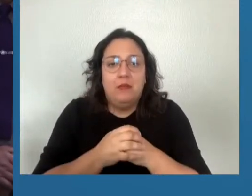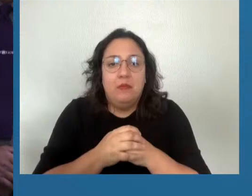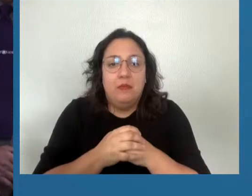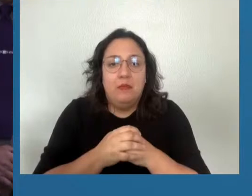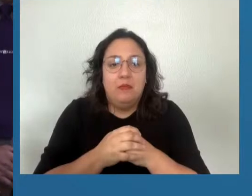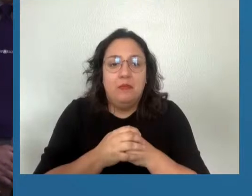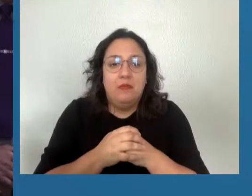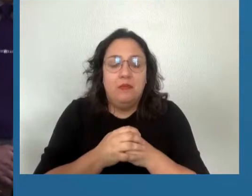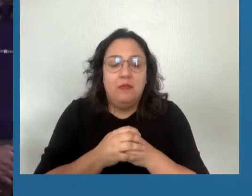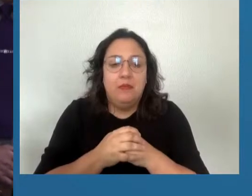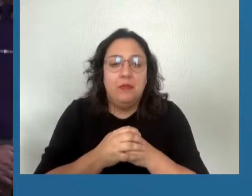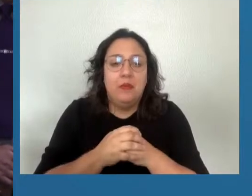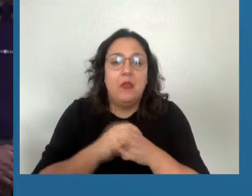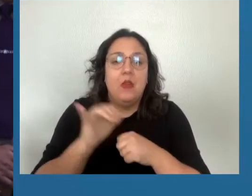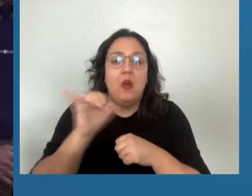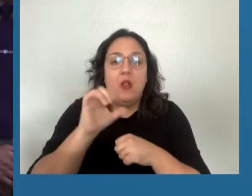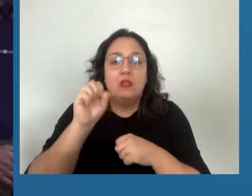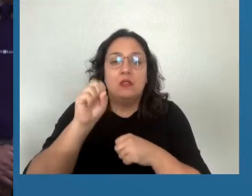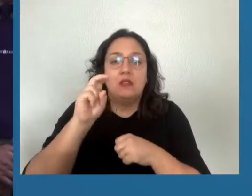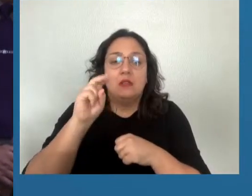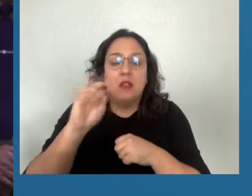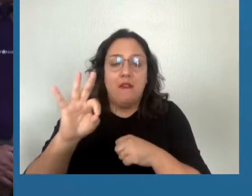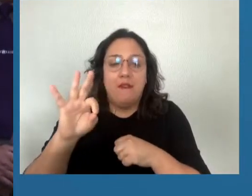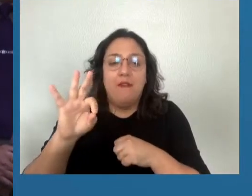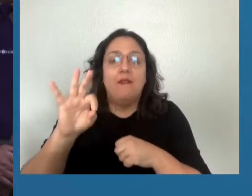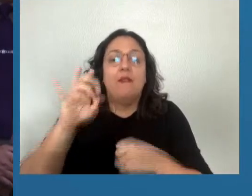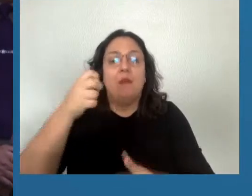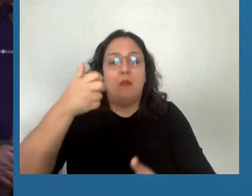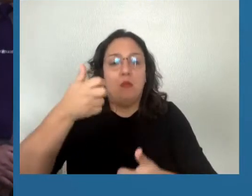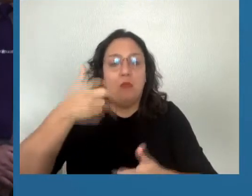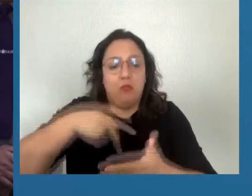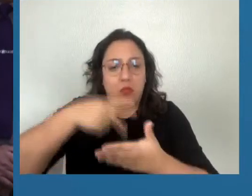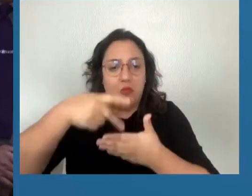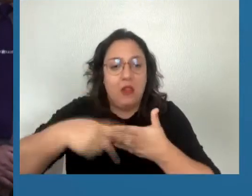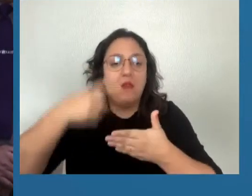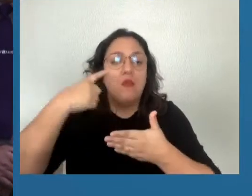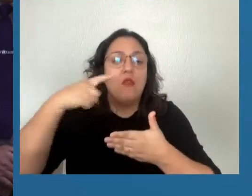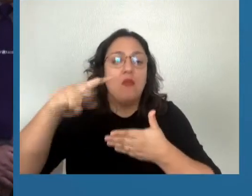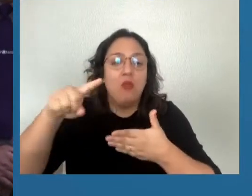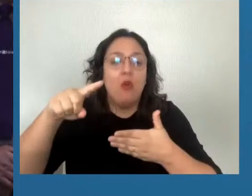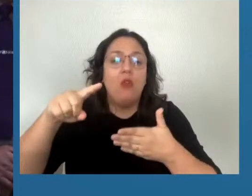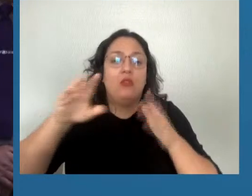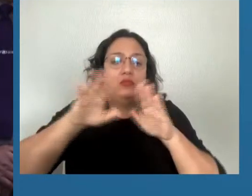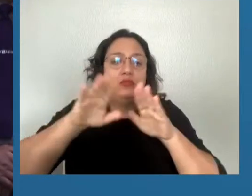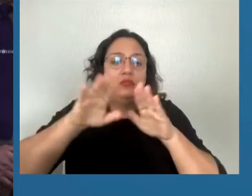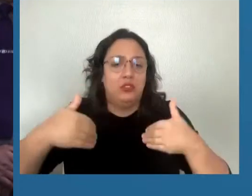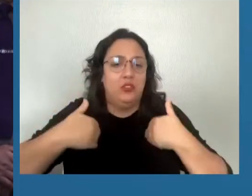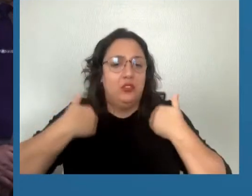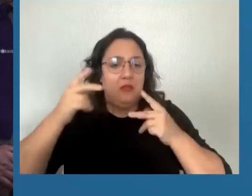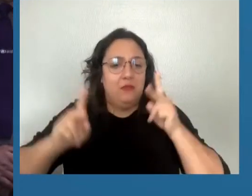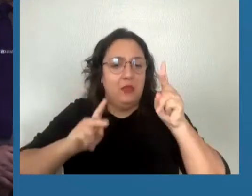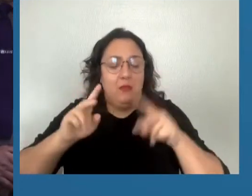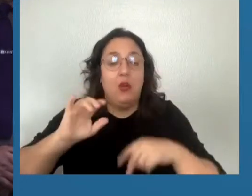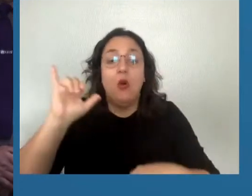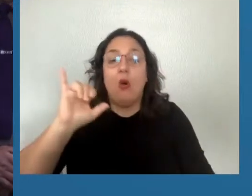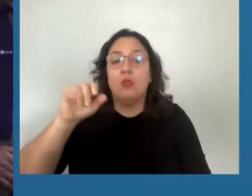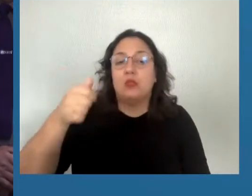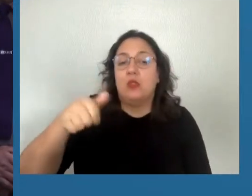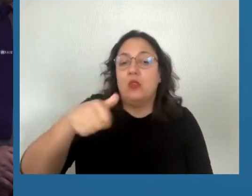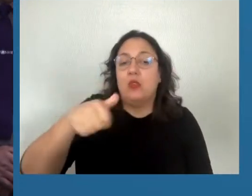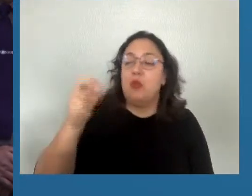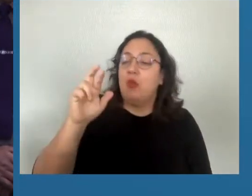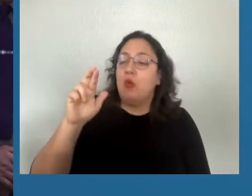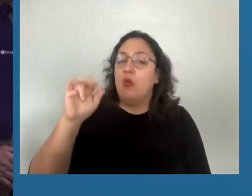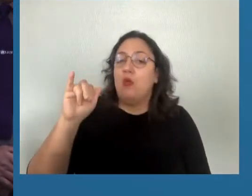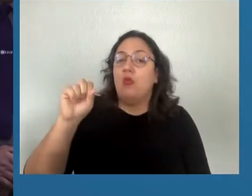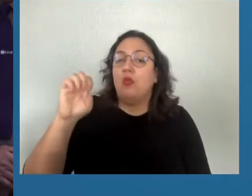have violence disruptor programs for young people, let them know the alternatives. The Project Rise, which helps community service